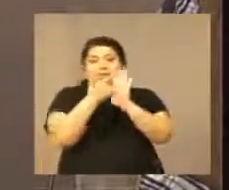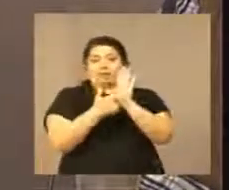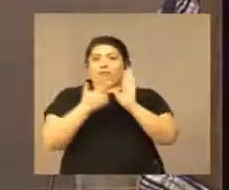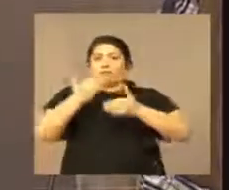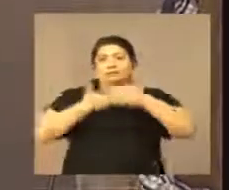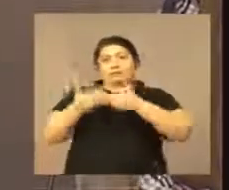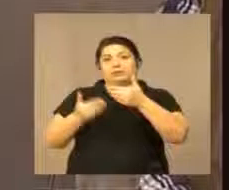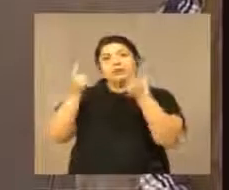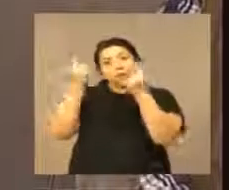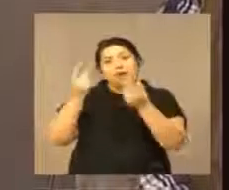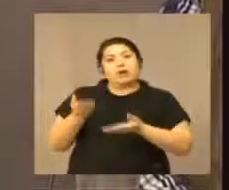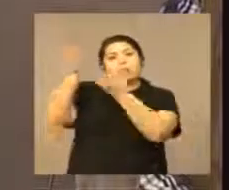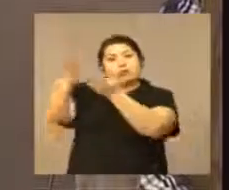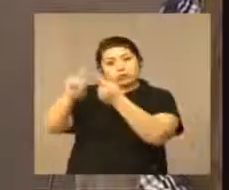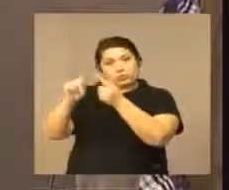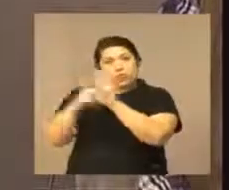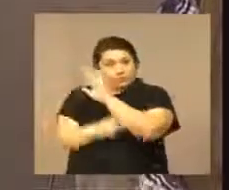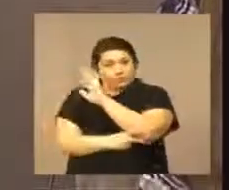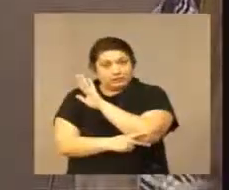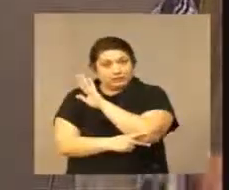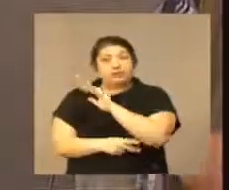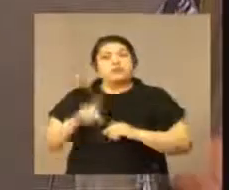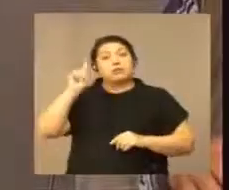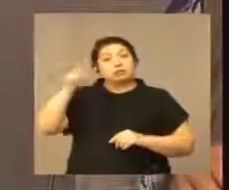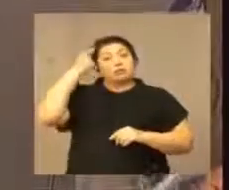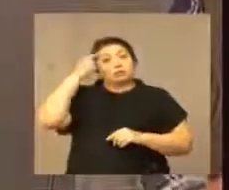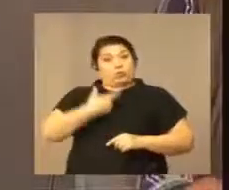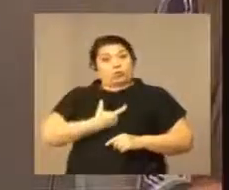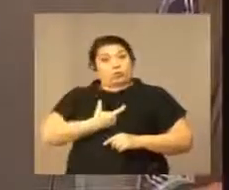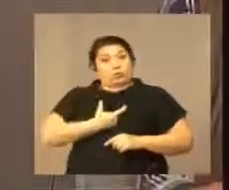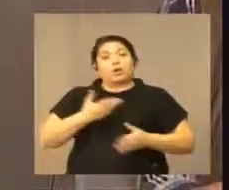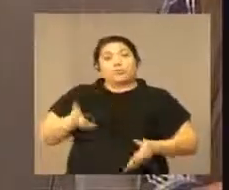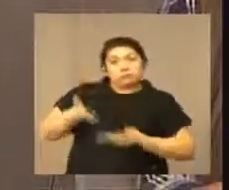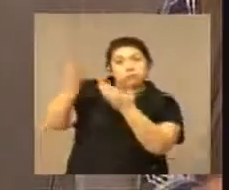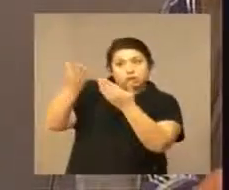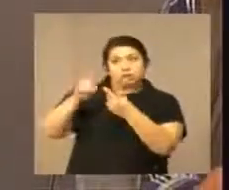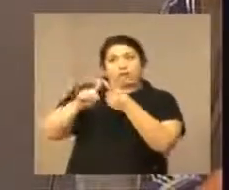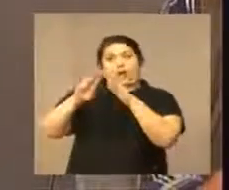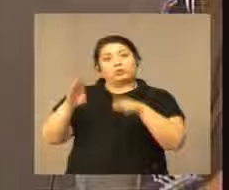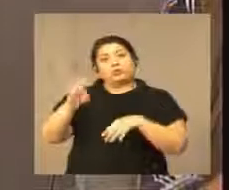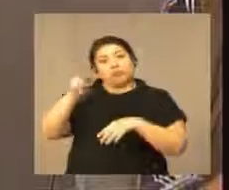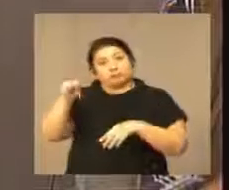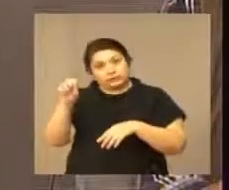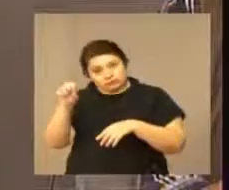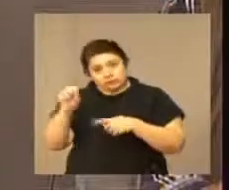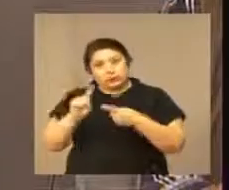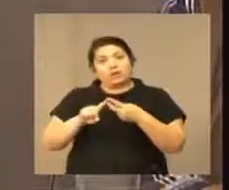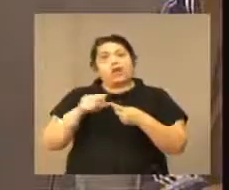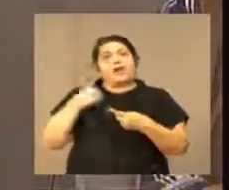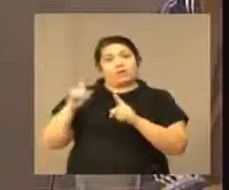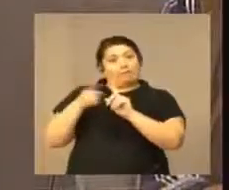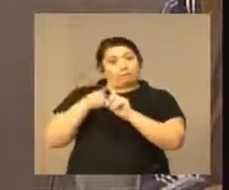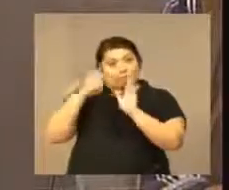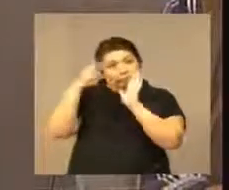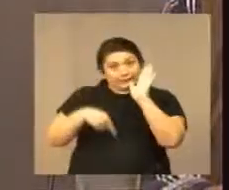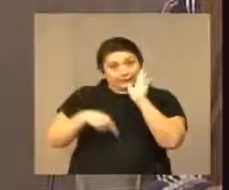within Parliament. So the minister will table the legislation in the House of Commons. We go through first reading, we go